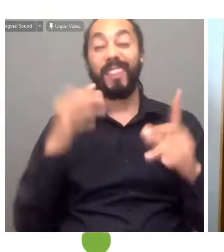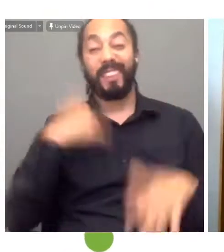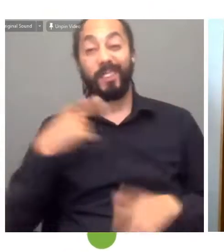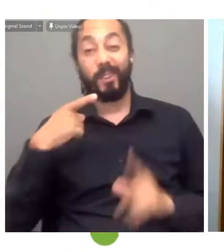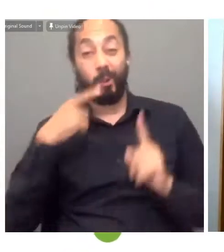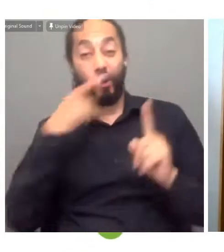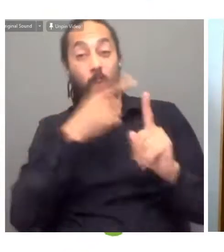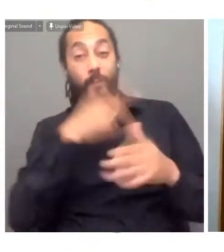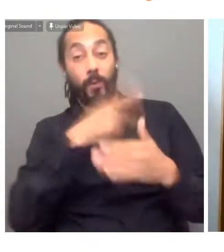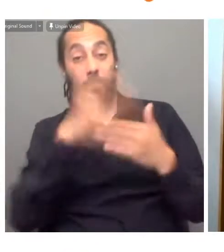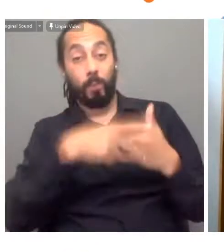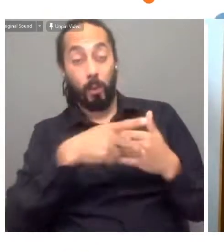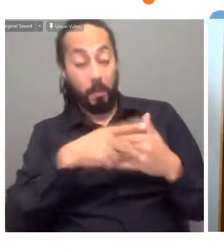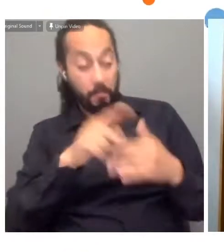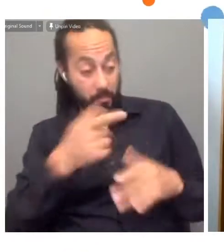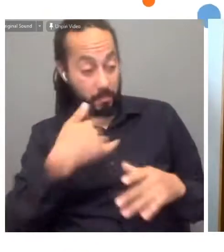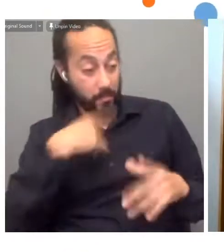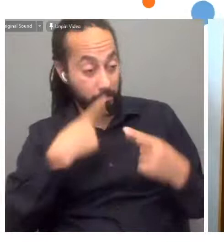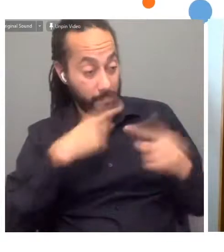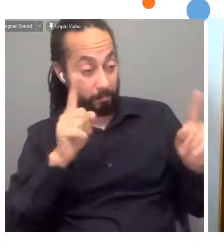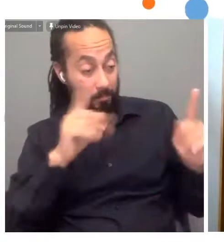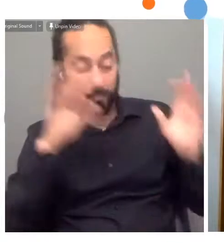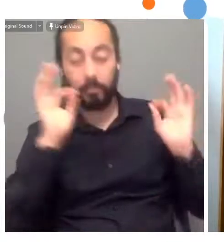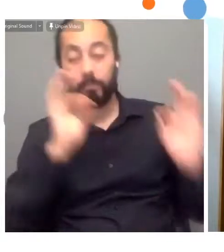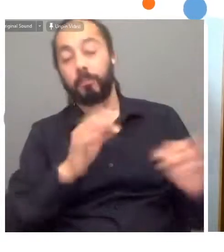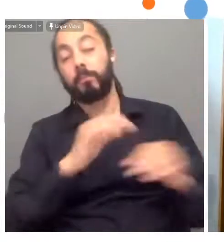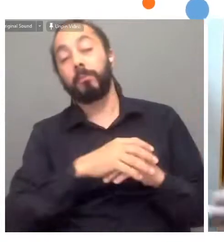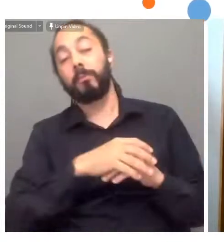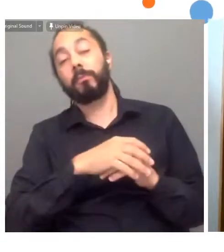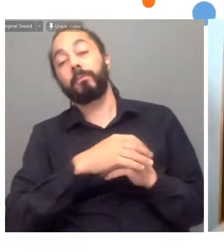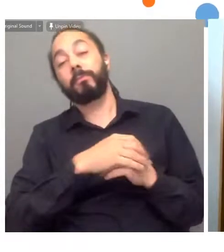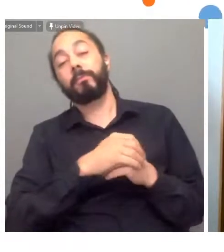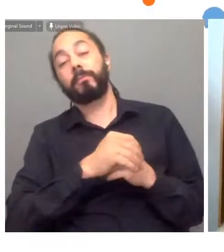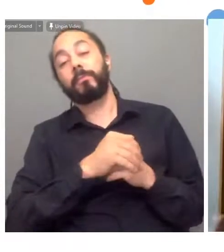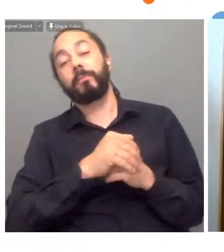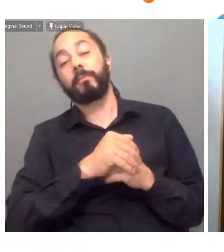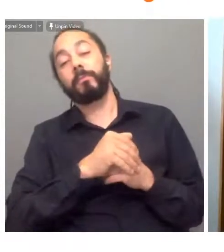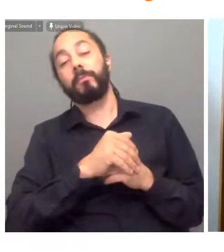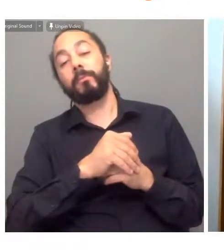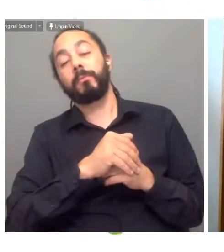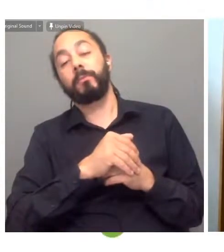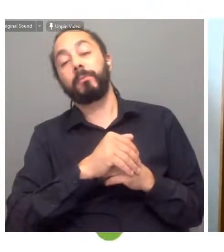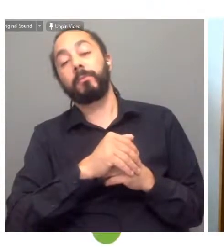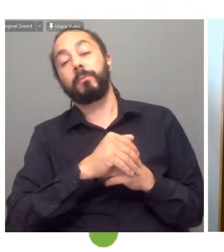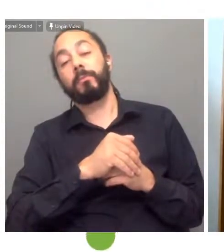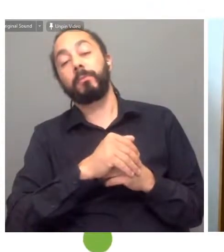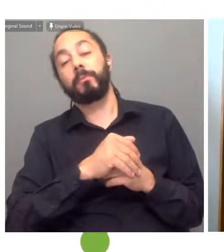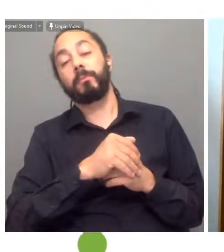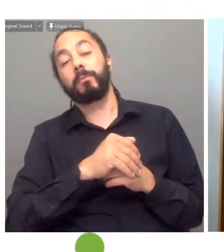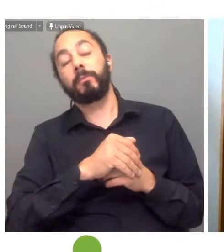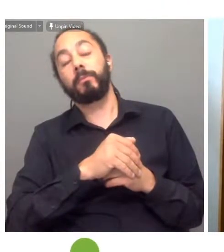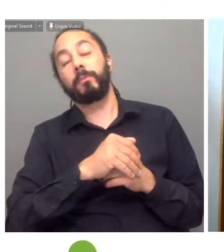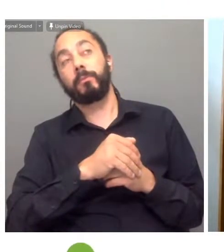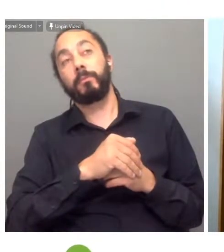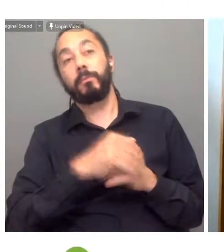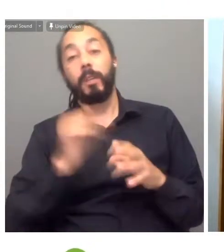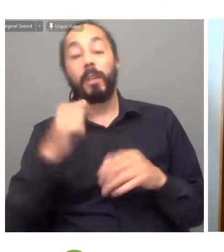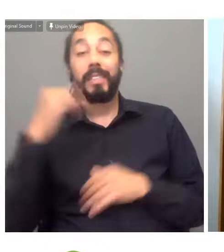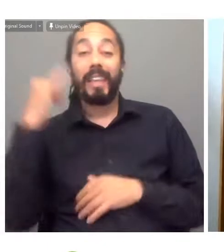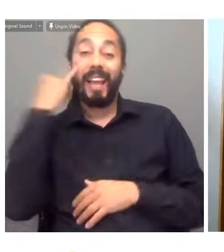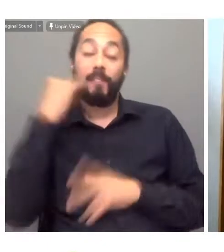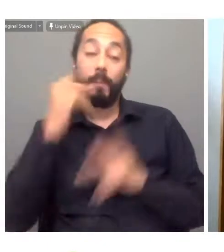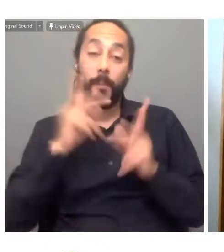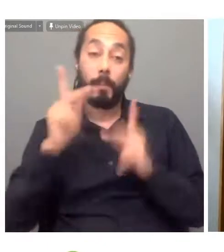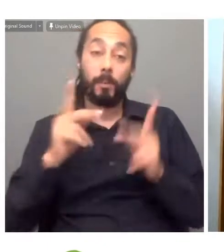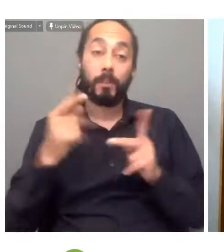if people have challenges, difficulties, or are seeing that they will be facing problems because of the